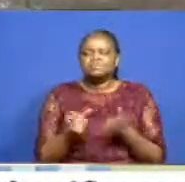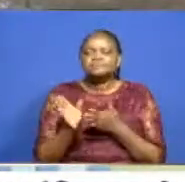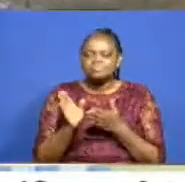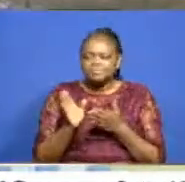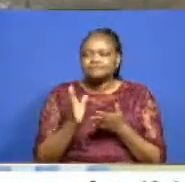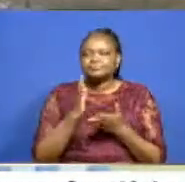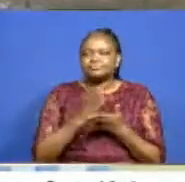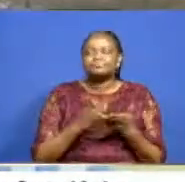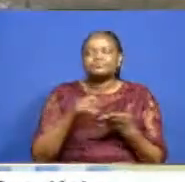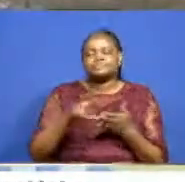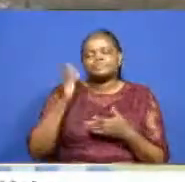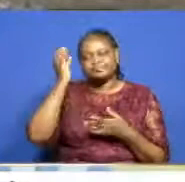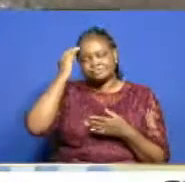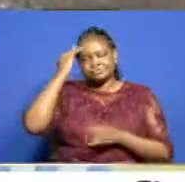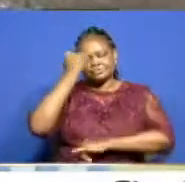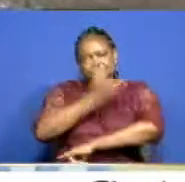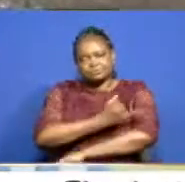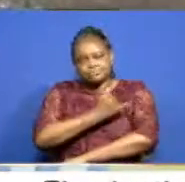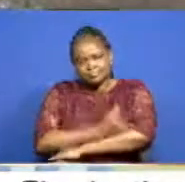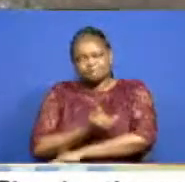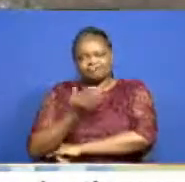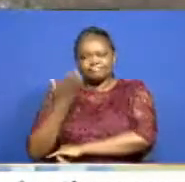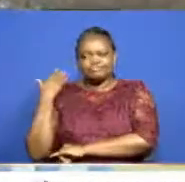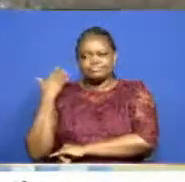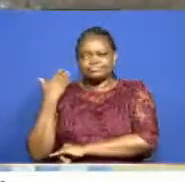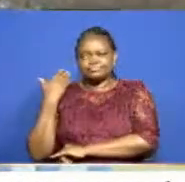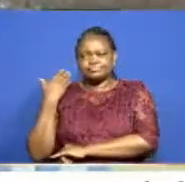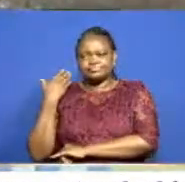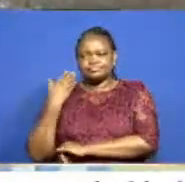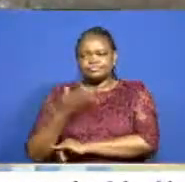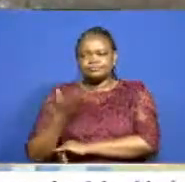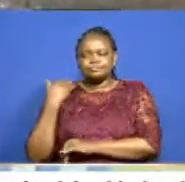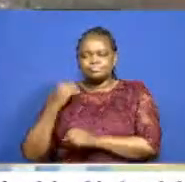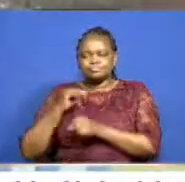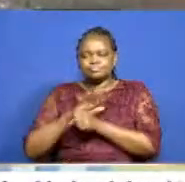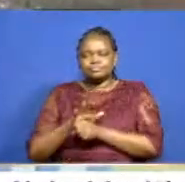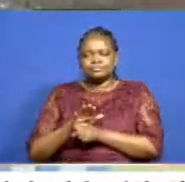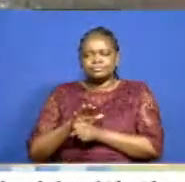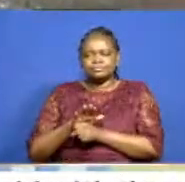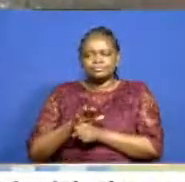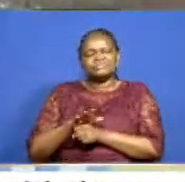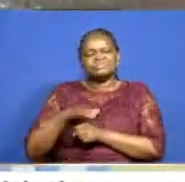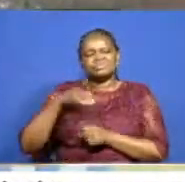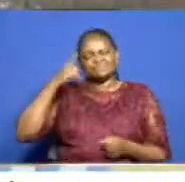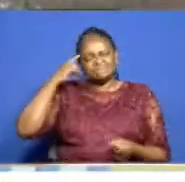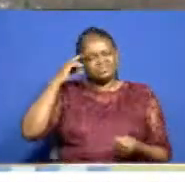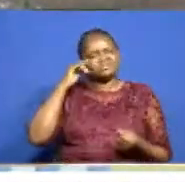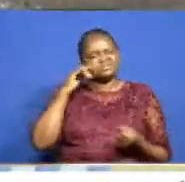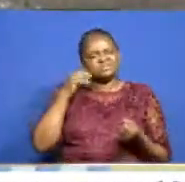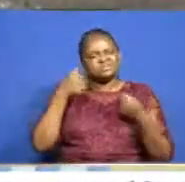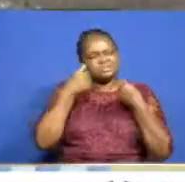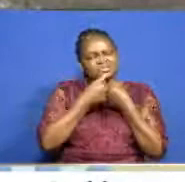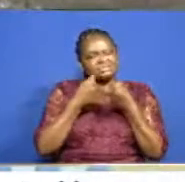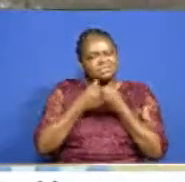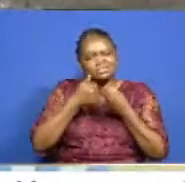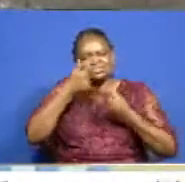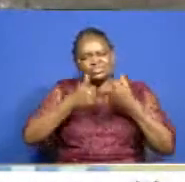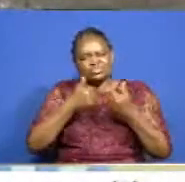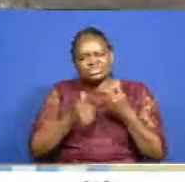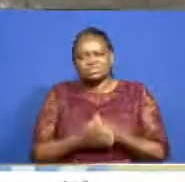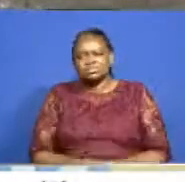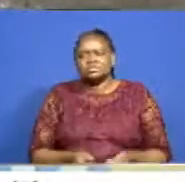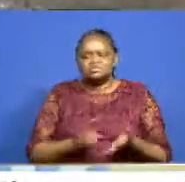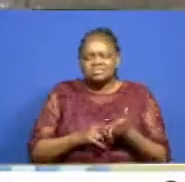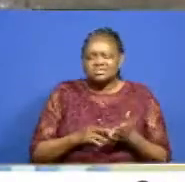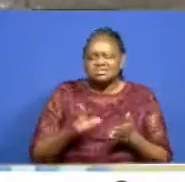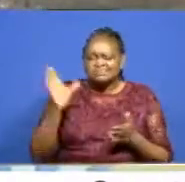some of these learning institutions in the past, before even COVID-19, where do you think are some of the loopholes we need to mend? Is it lack of